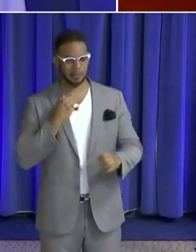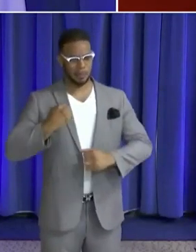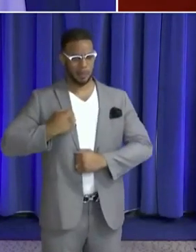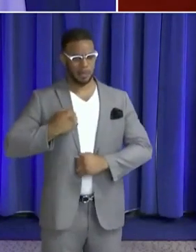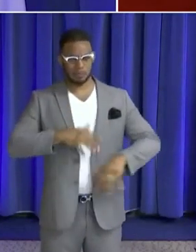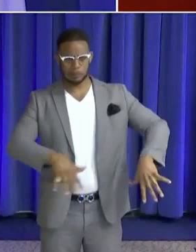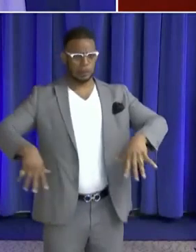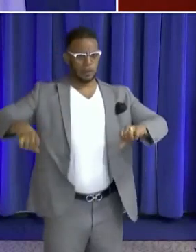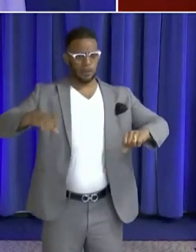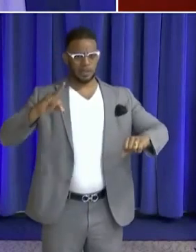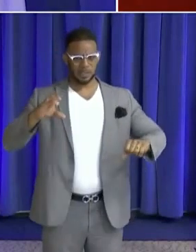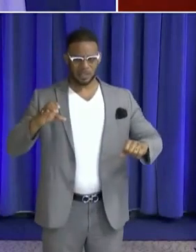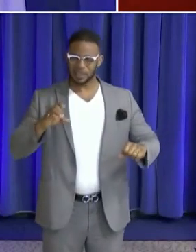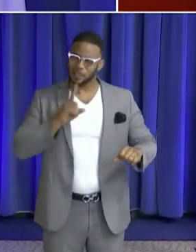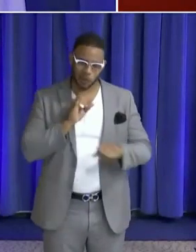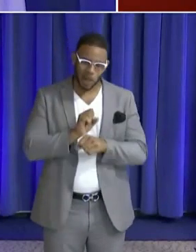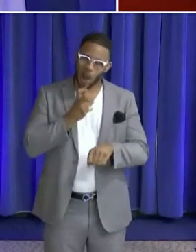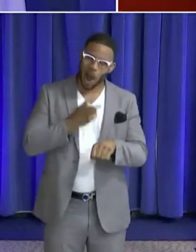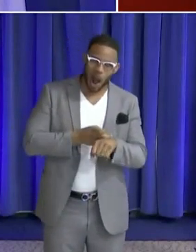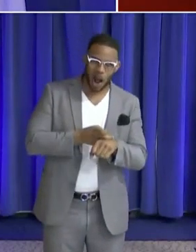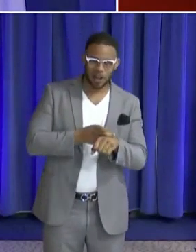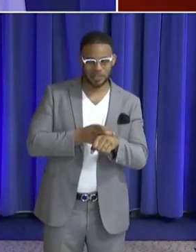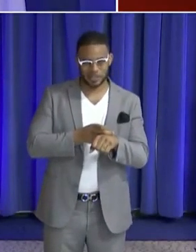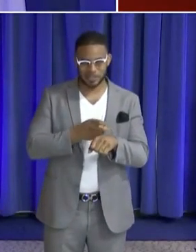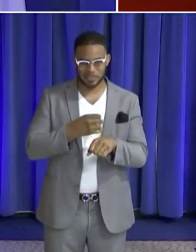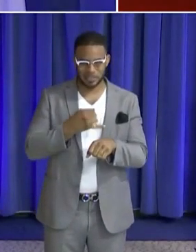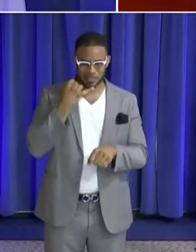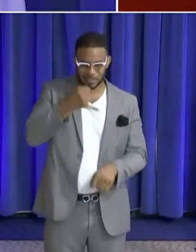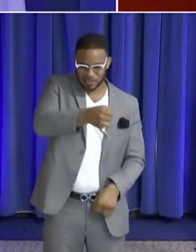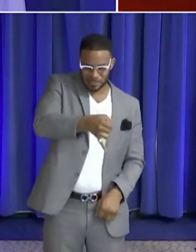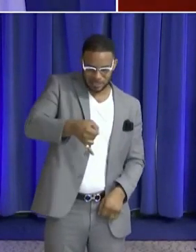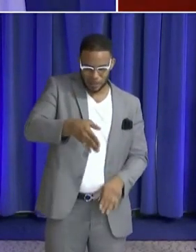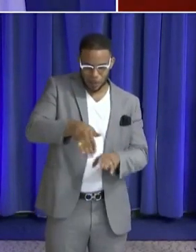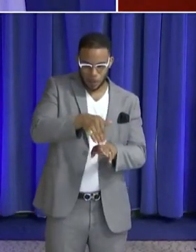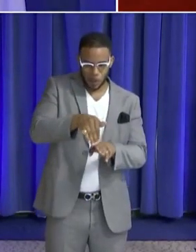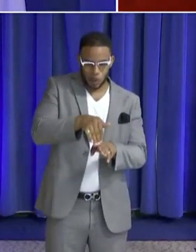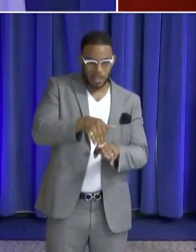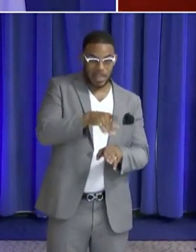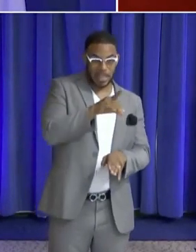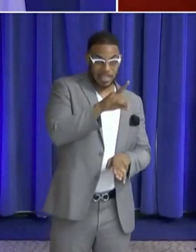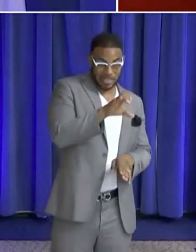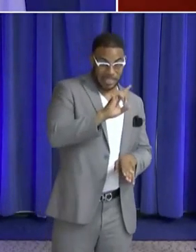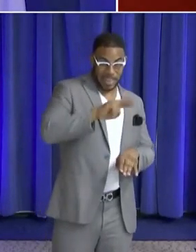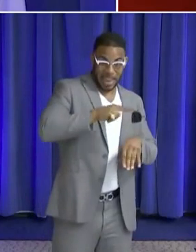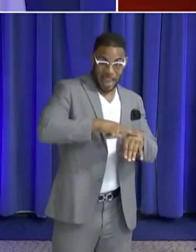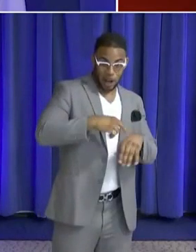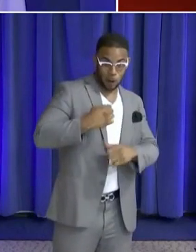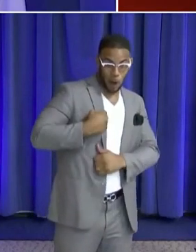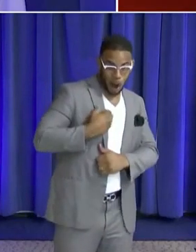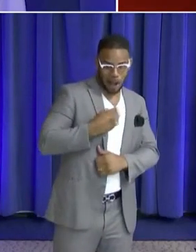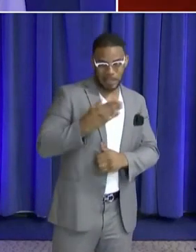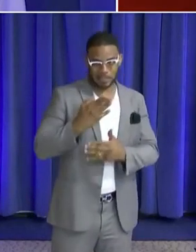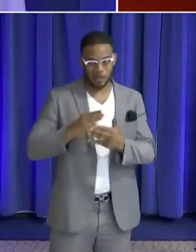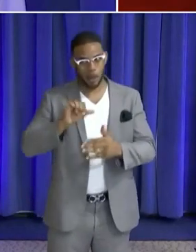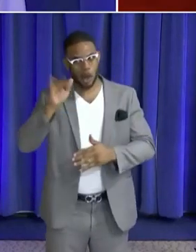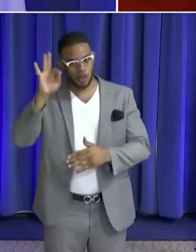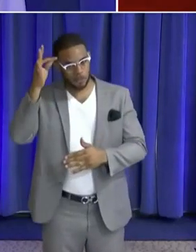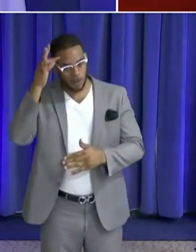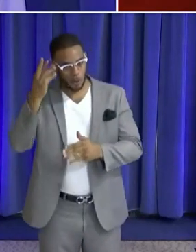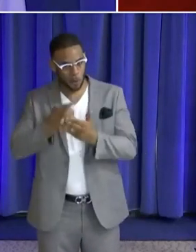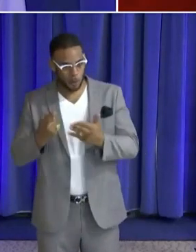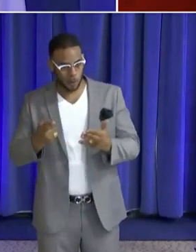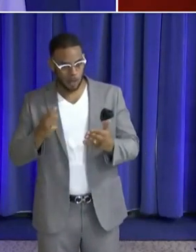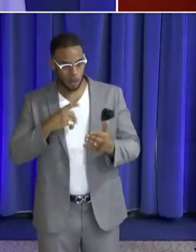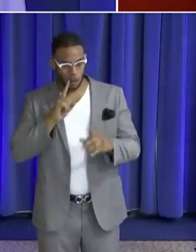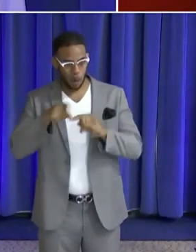military takeover, and it's really hard to distinguish between our DC National Guard and some of these other federal resources